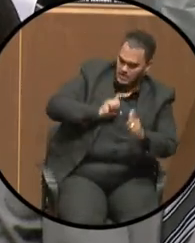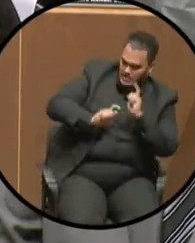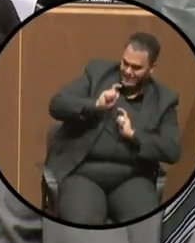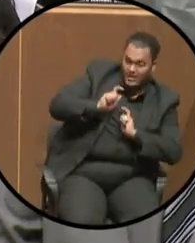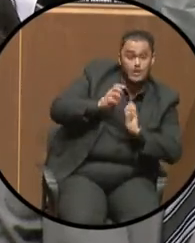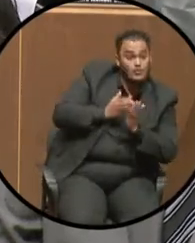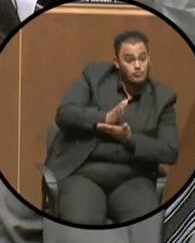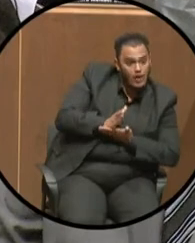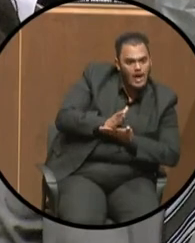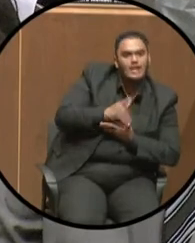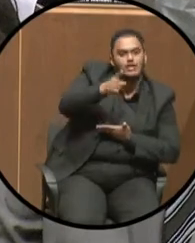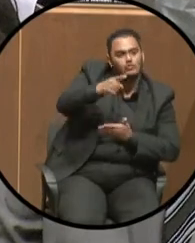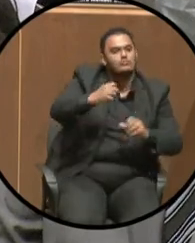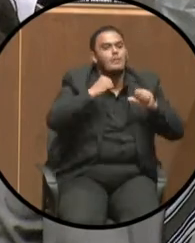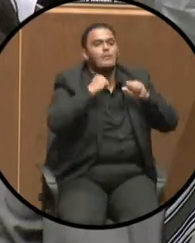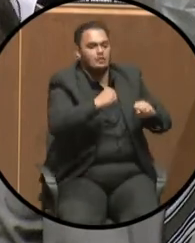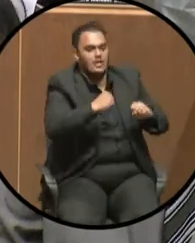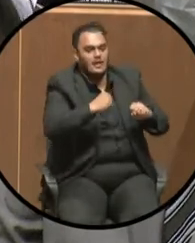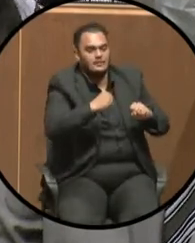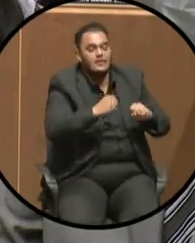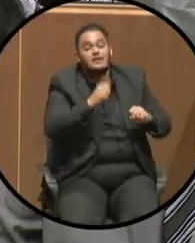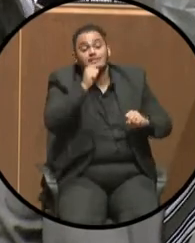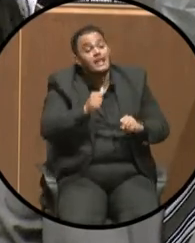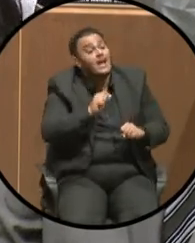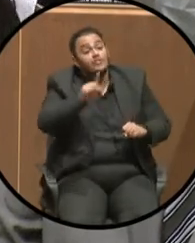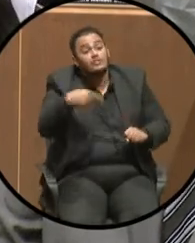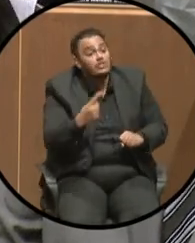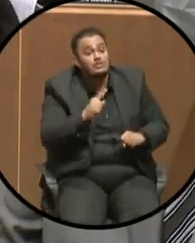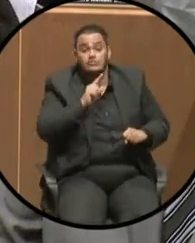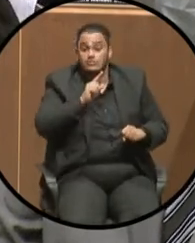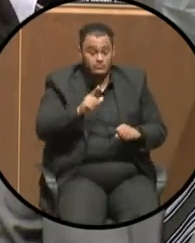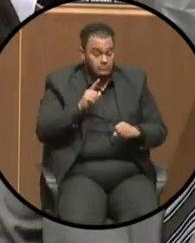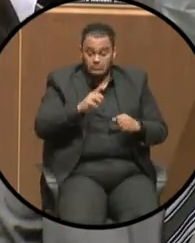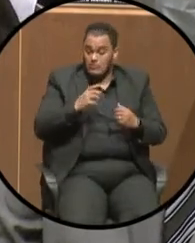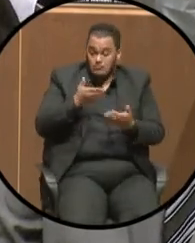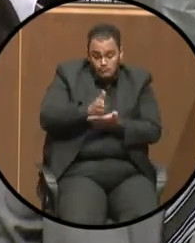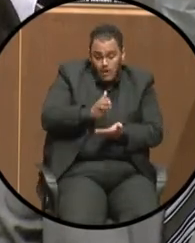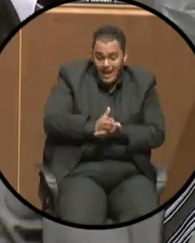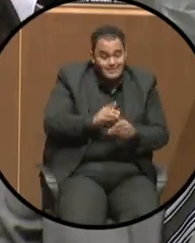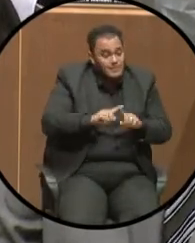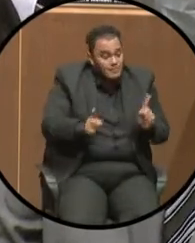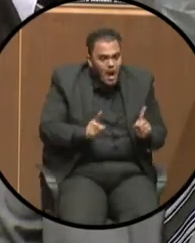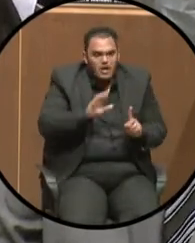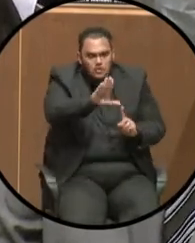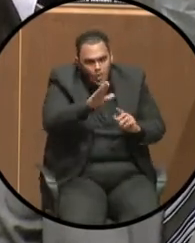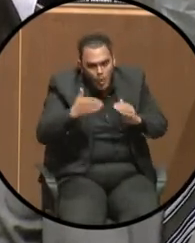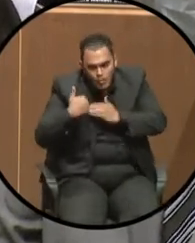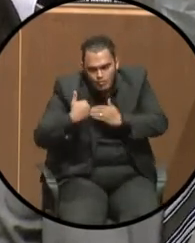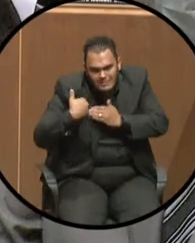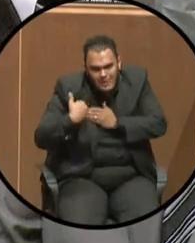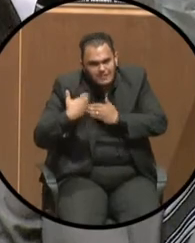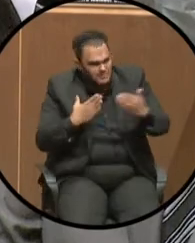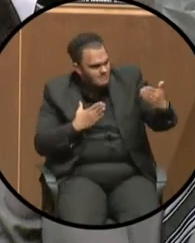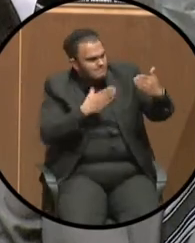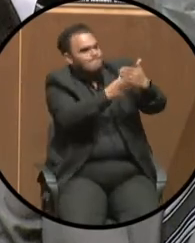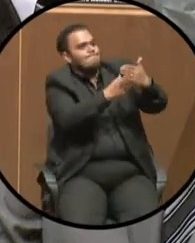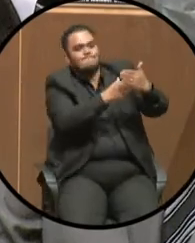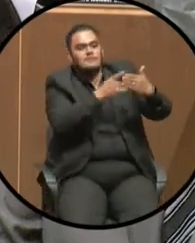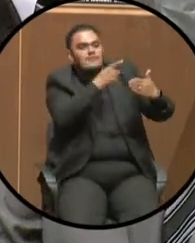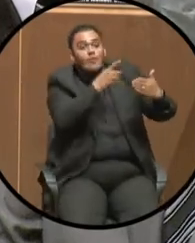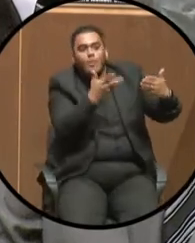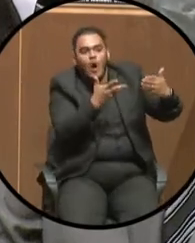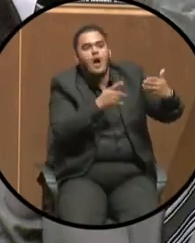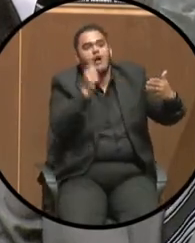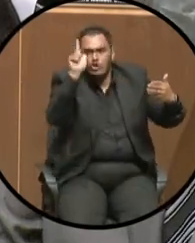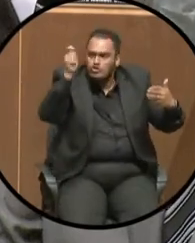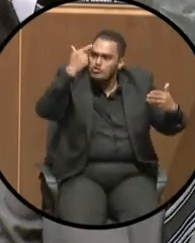it's not just the right, but the duty of a responsible citizen to stand up peacefully against unjust government overreach. You,